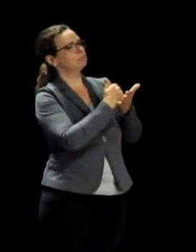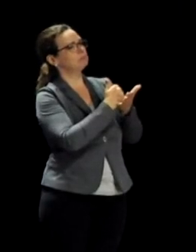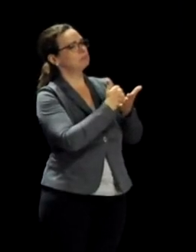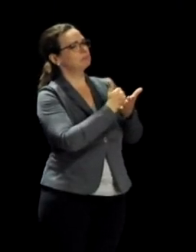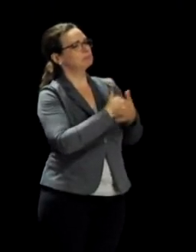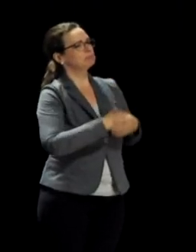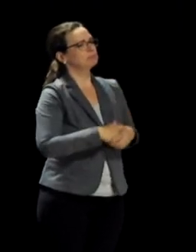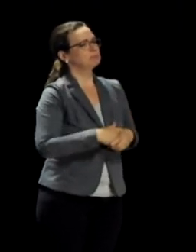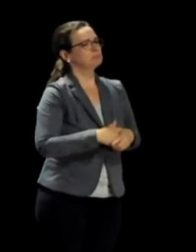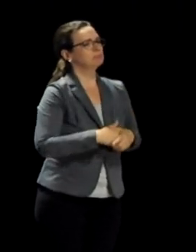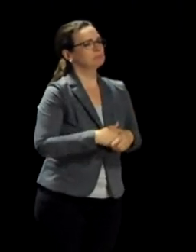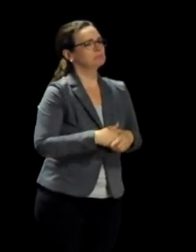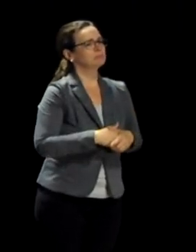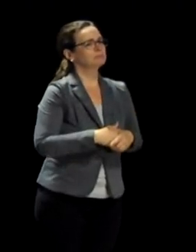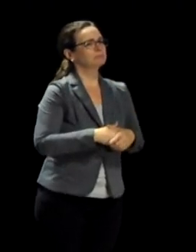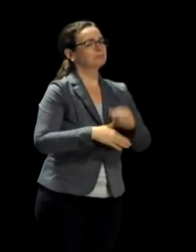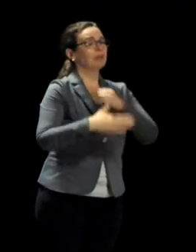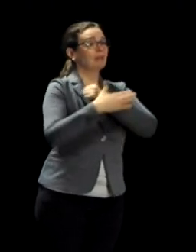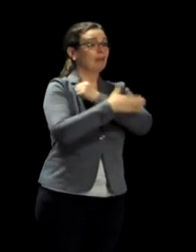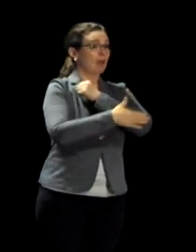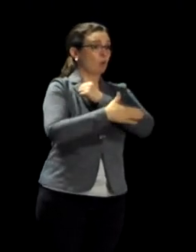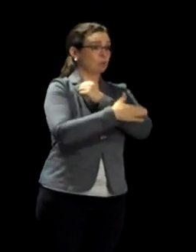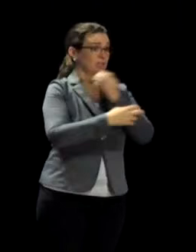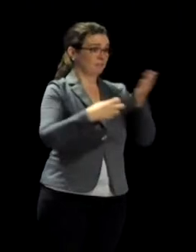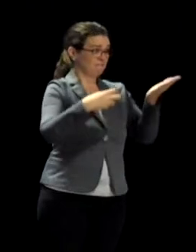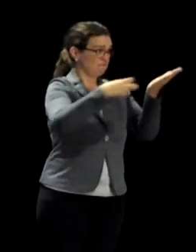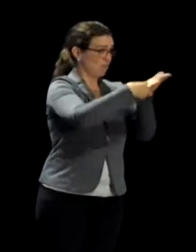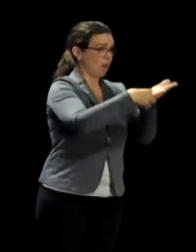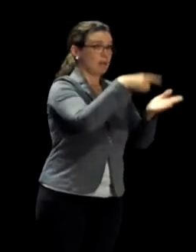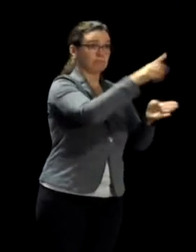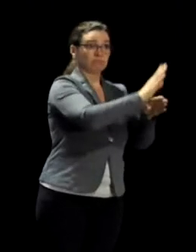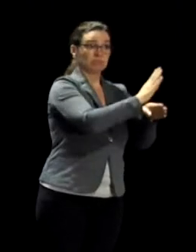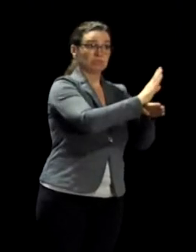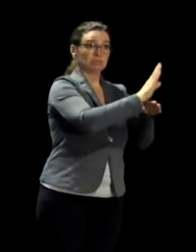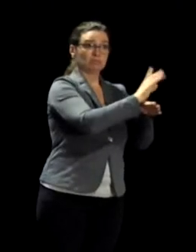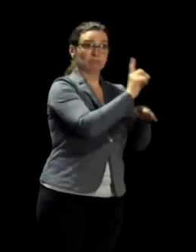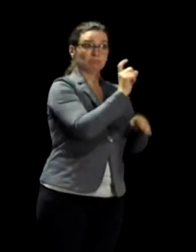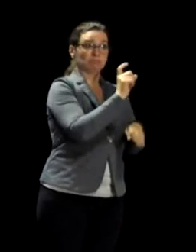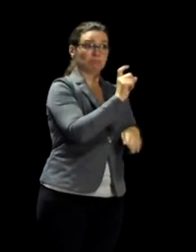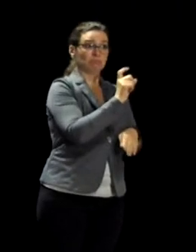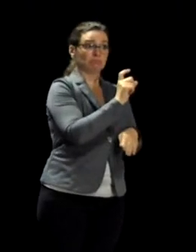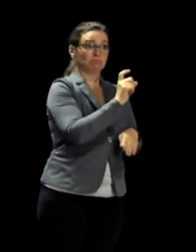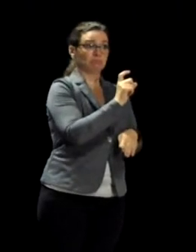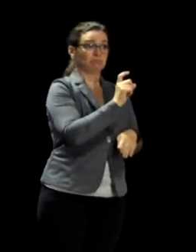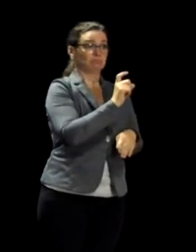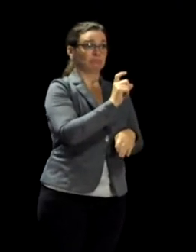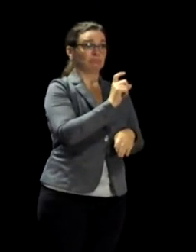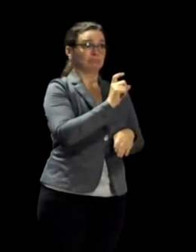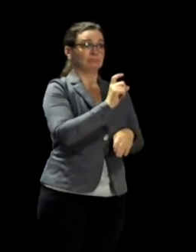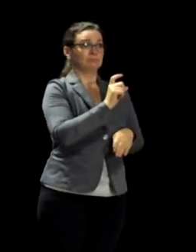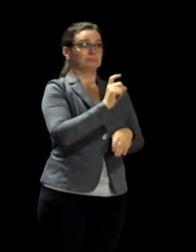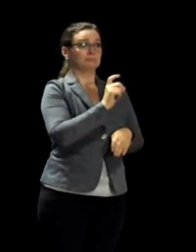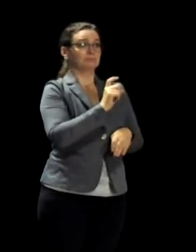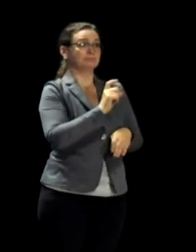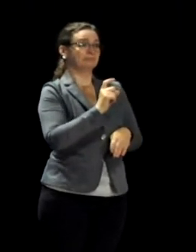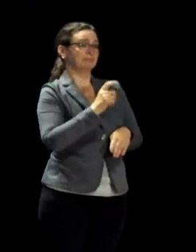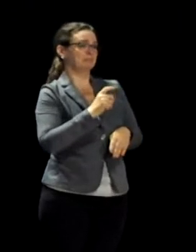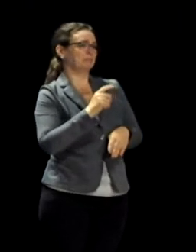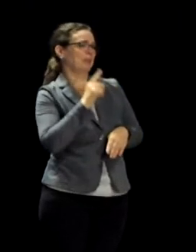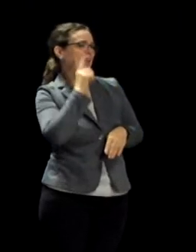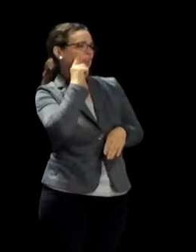companies? I think we sent out our second fine letters to a couple of them, Tim. I'm not sure where law department is on that, but